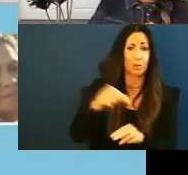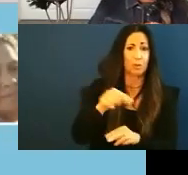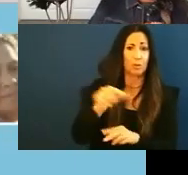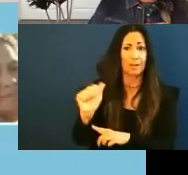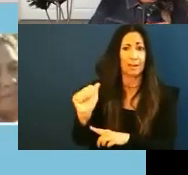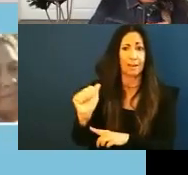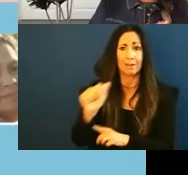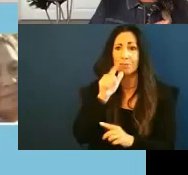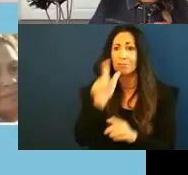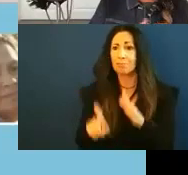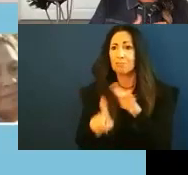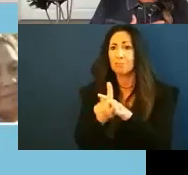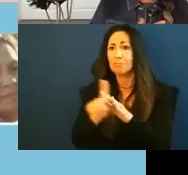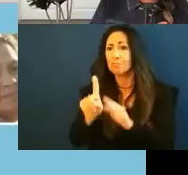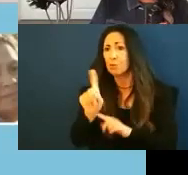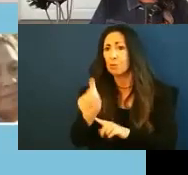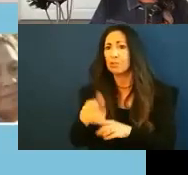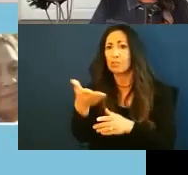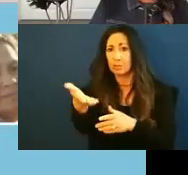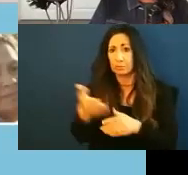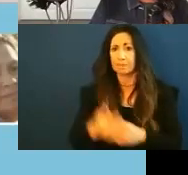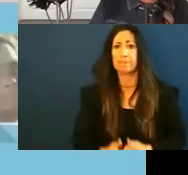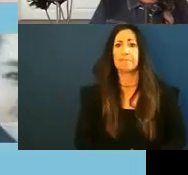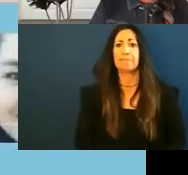that have come up.